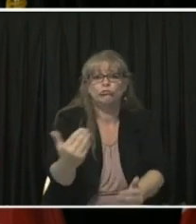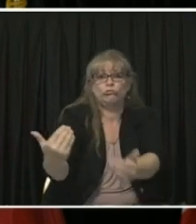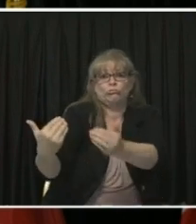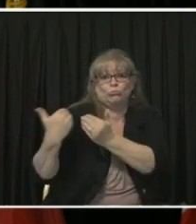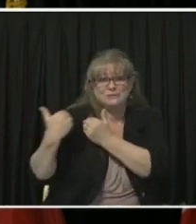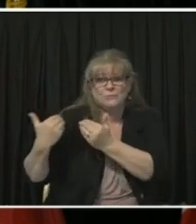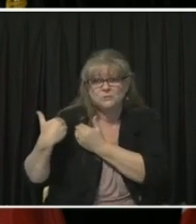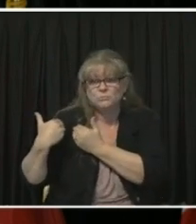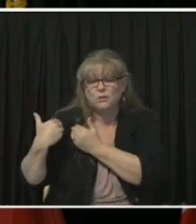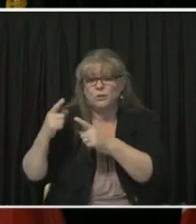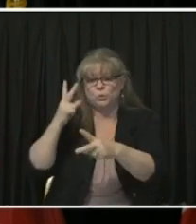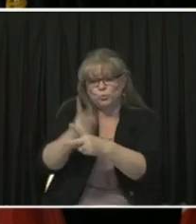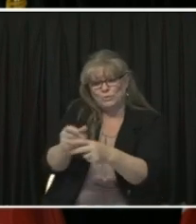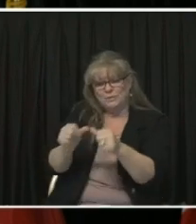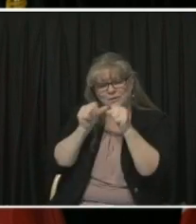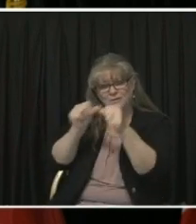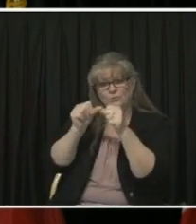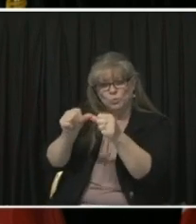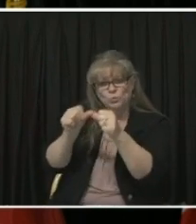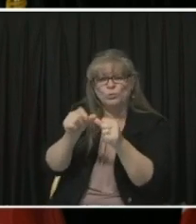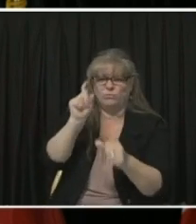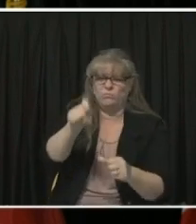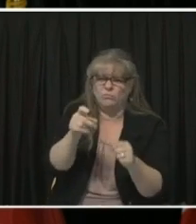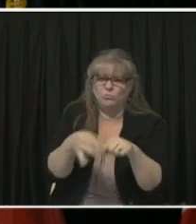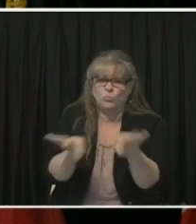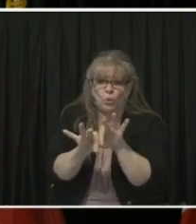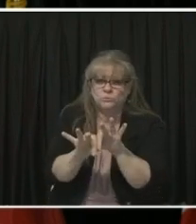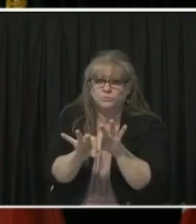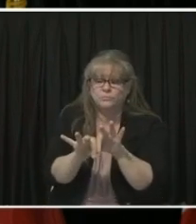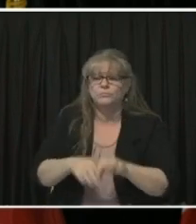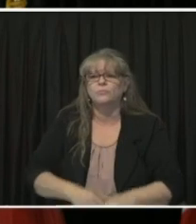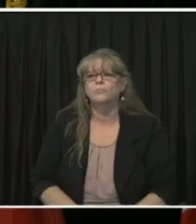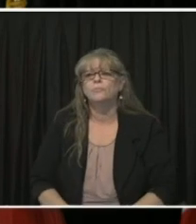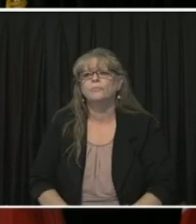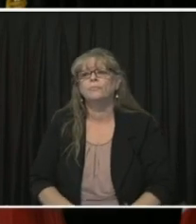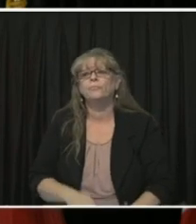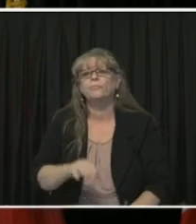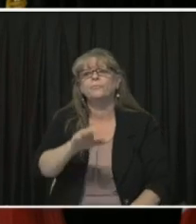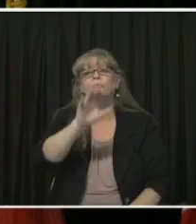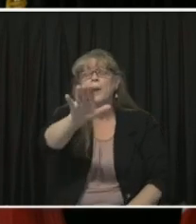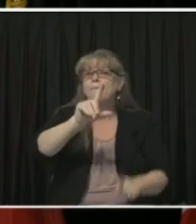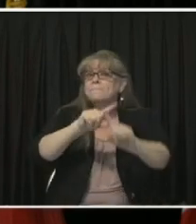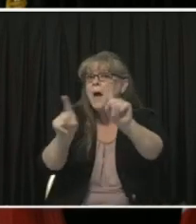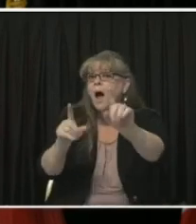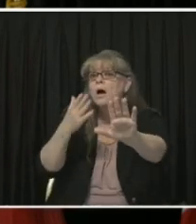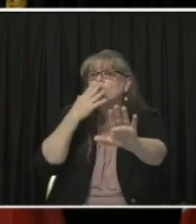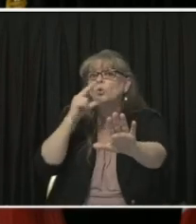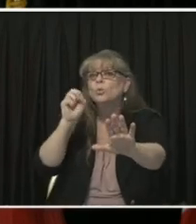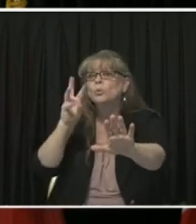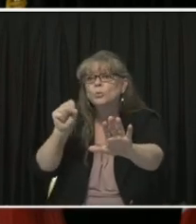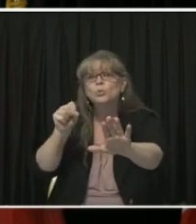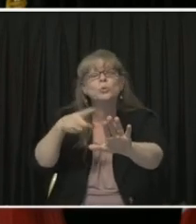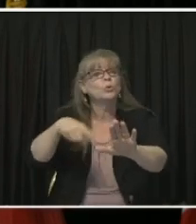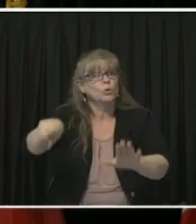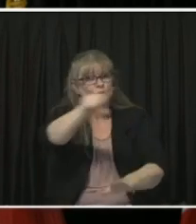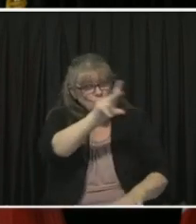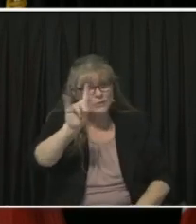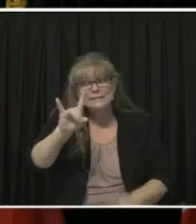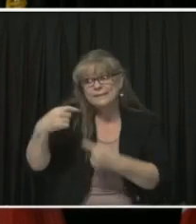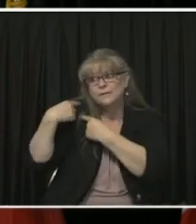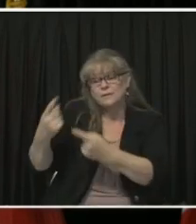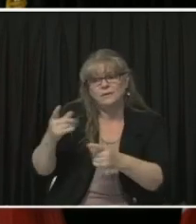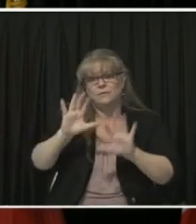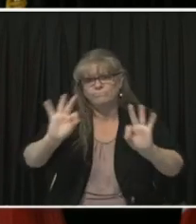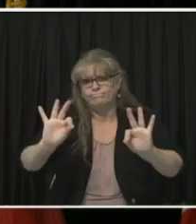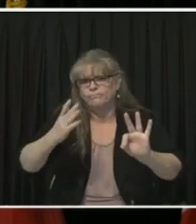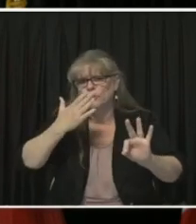Colorado. The good news is Coloradans are continuing to make responsible choices to keep themselves and others safe. And I want to thank you, because only